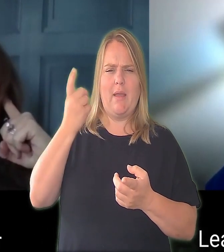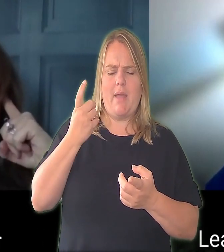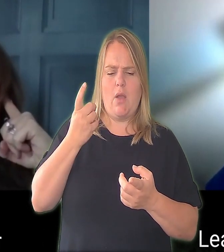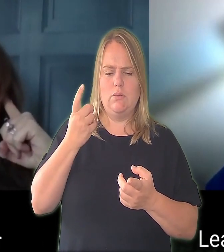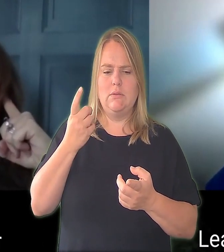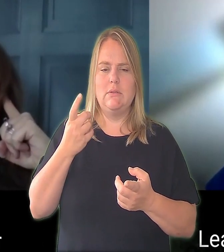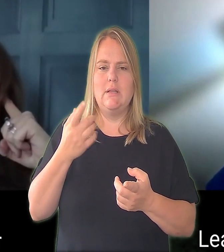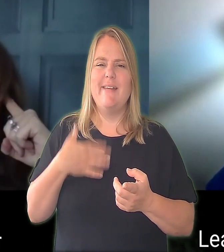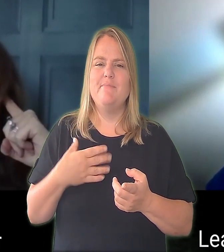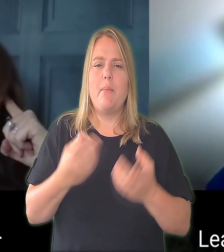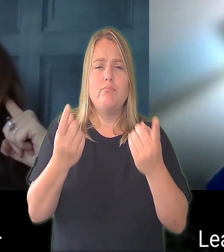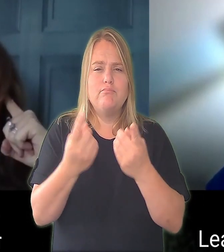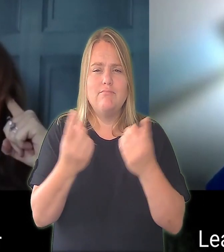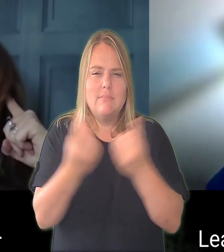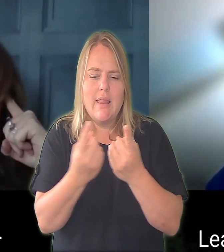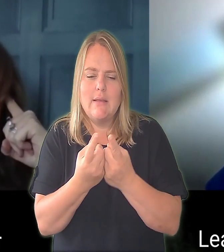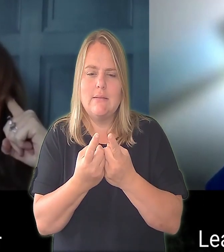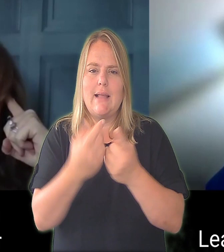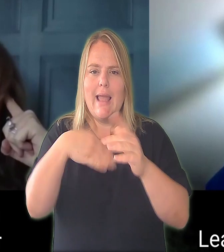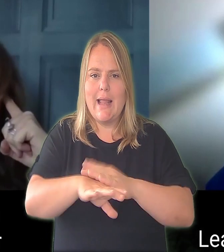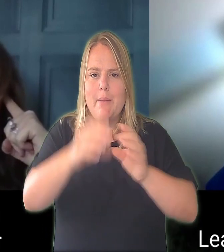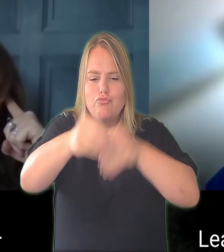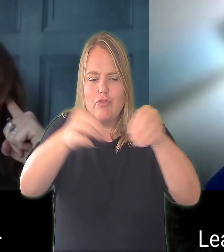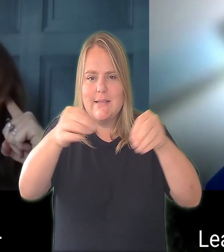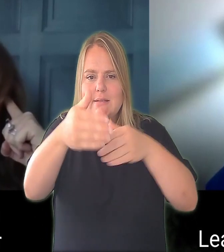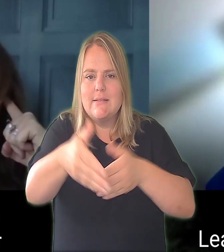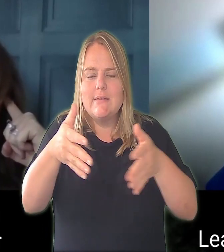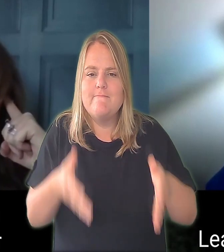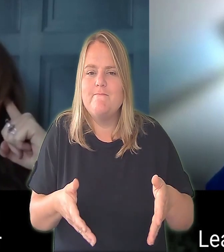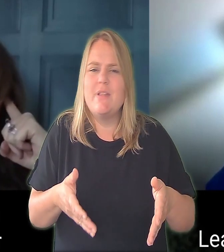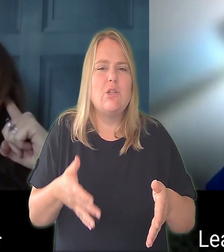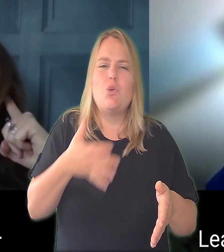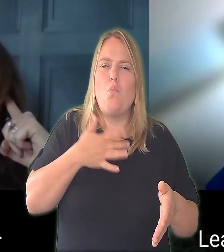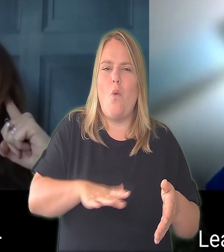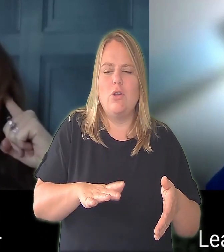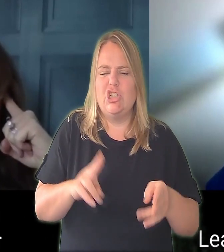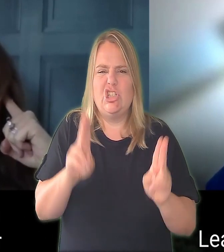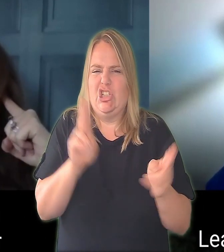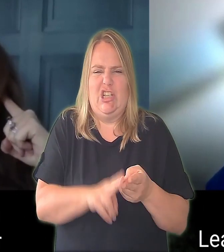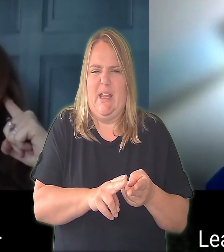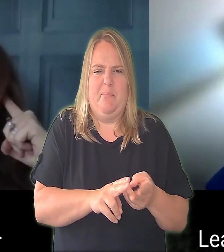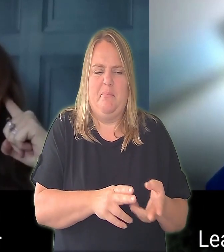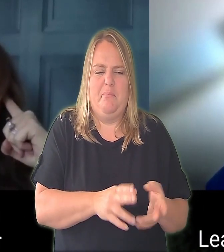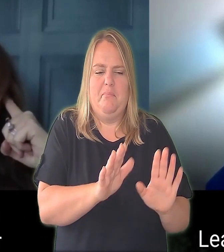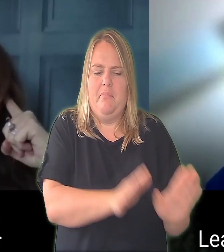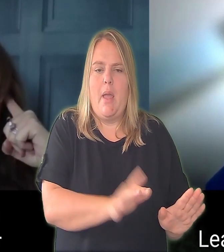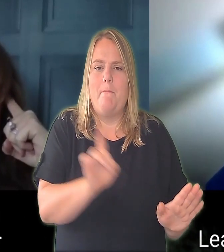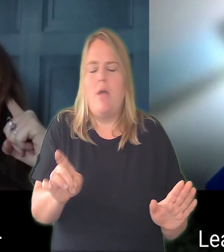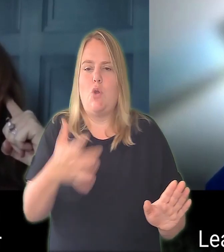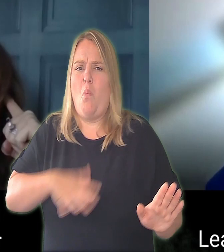thinking we don't want to make it too expensive, so it's more than some families can afford to give their children themselves. That could come across as